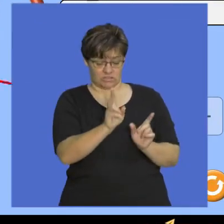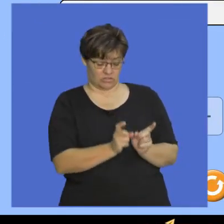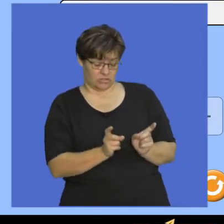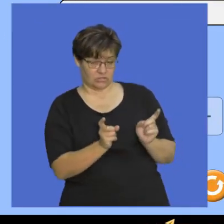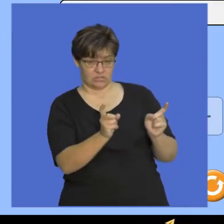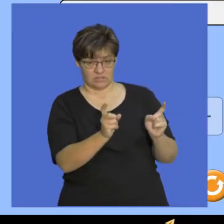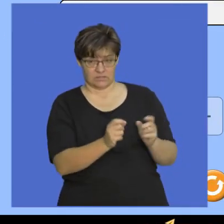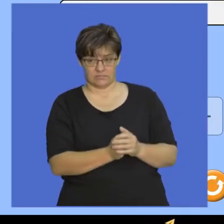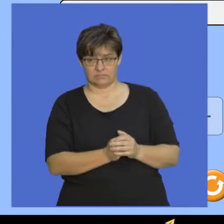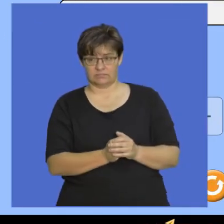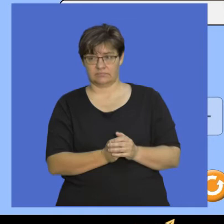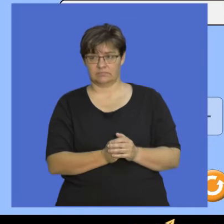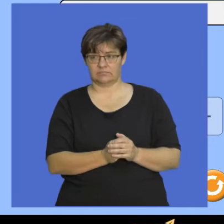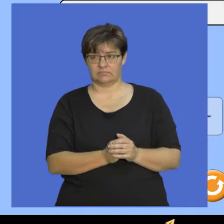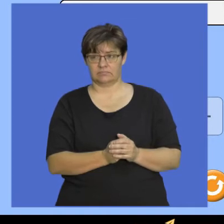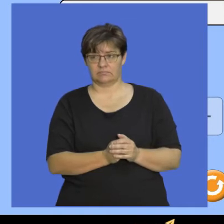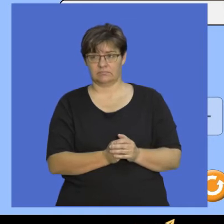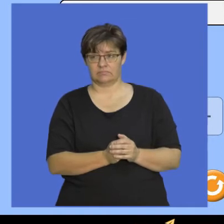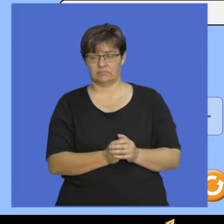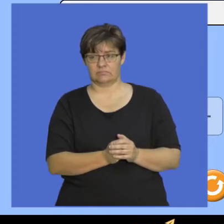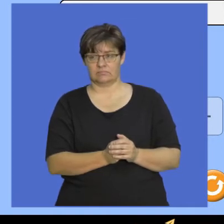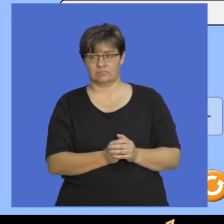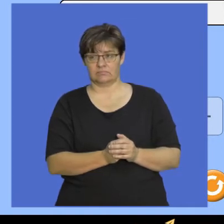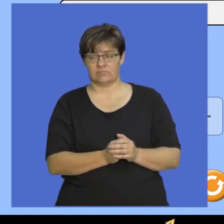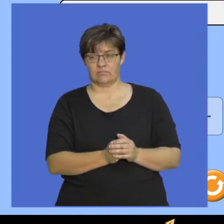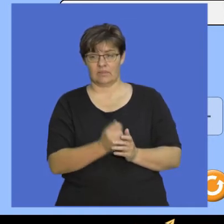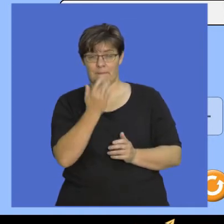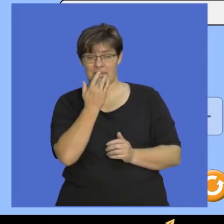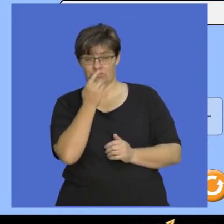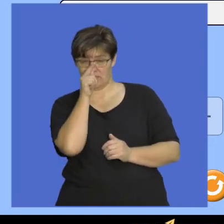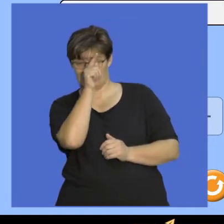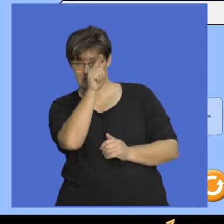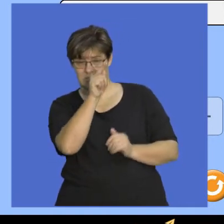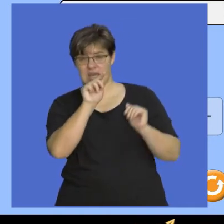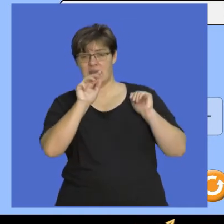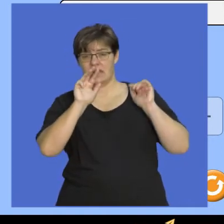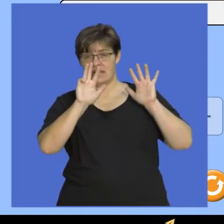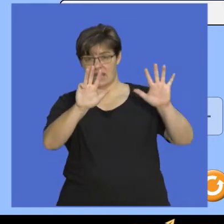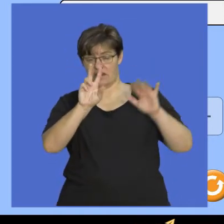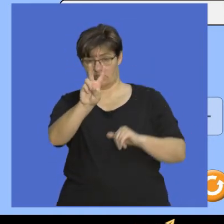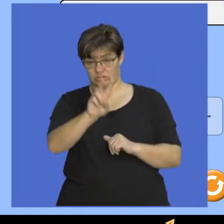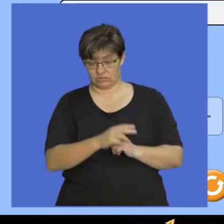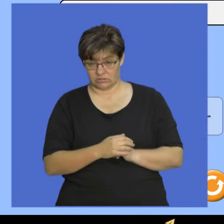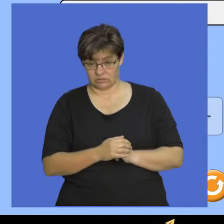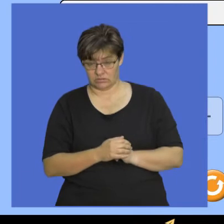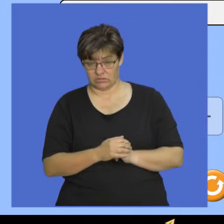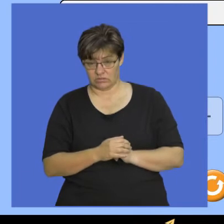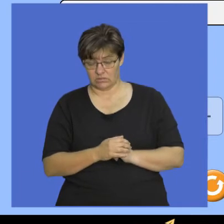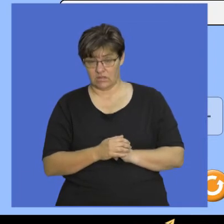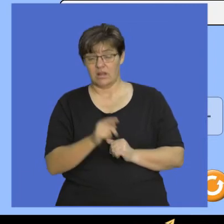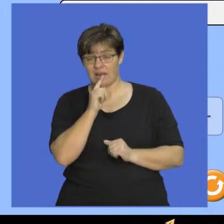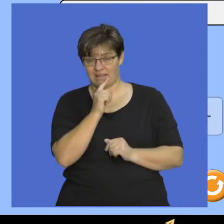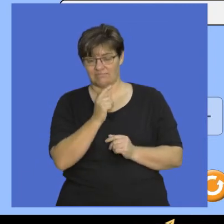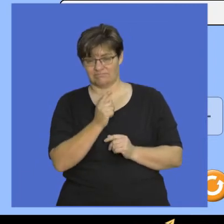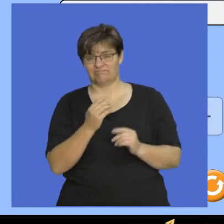okay, so the voltage in this case, there is a voltage, okay. The voltage is 9 volts. That's the